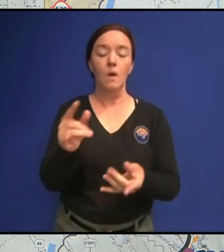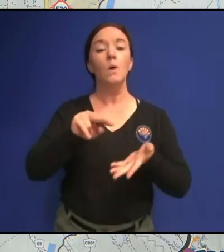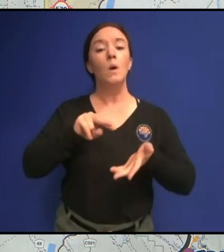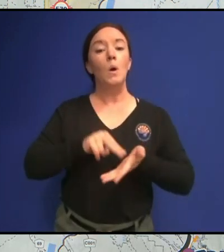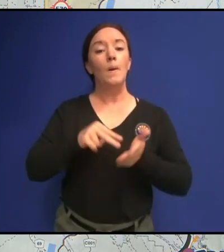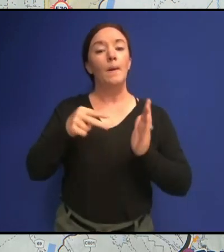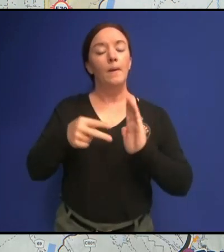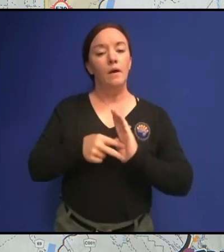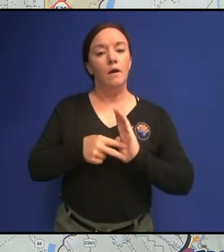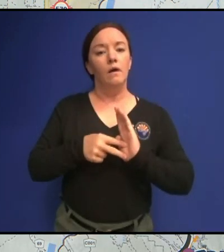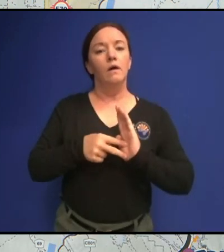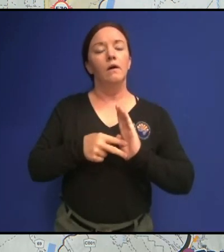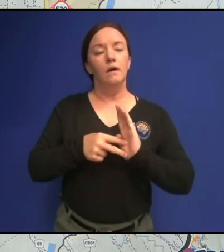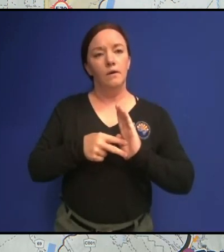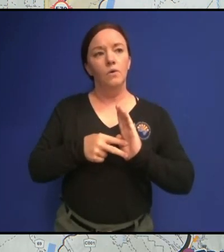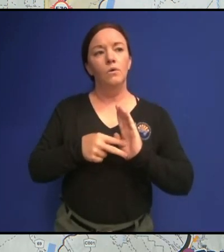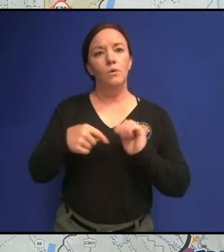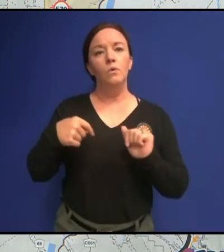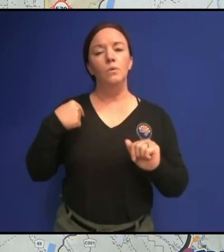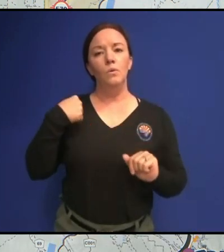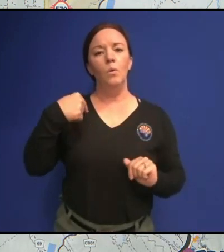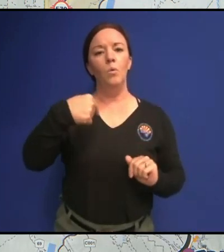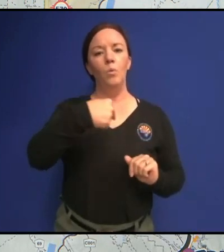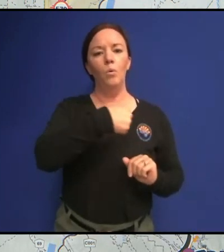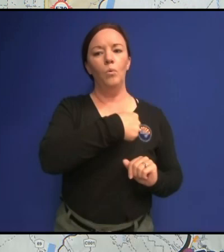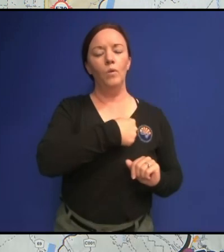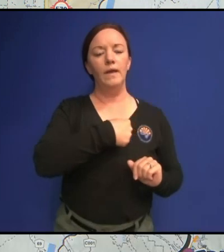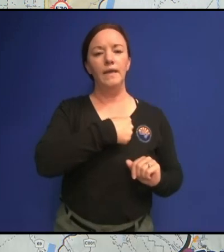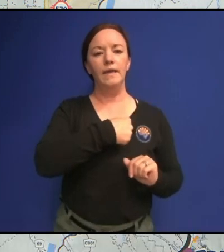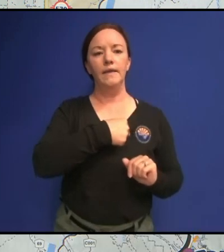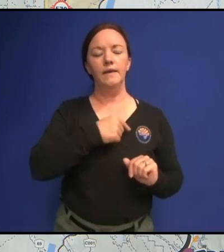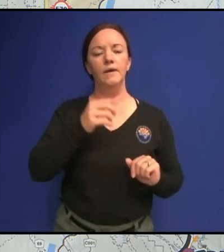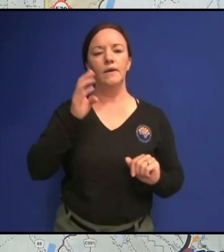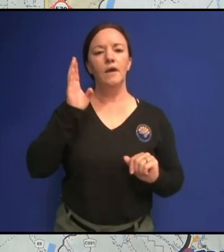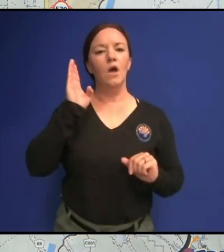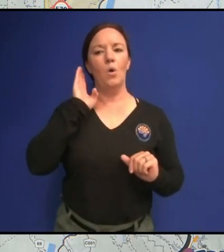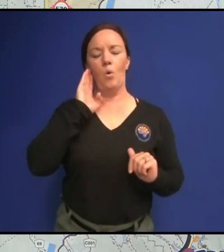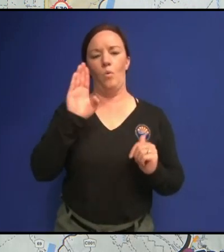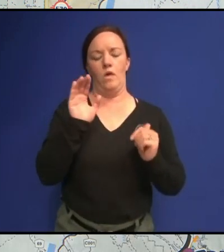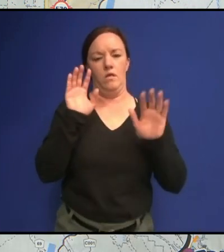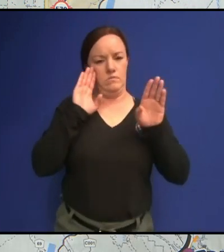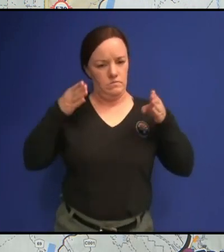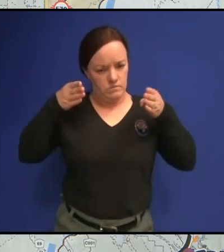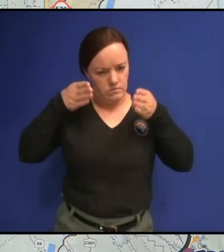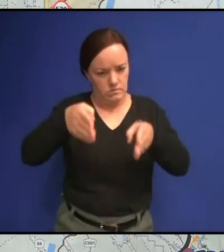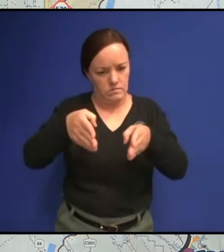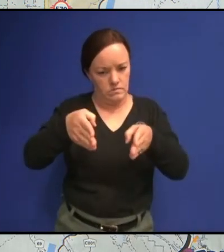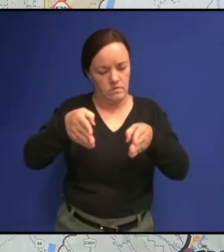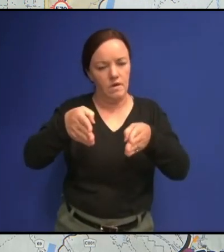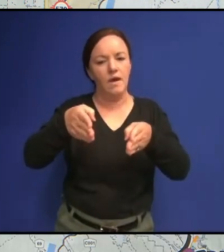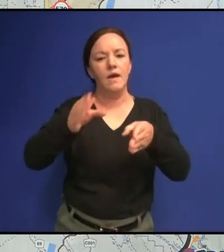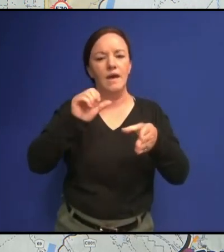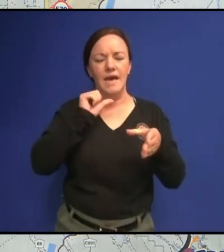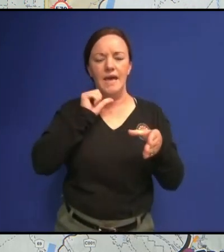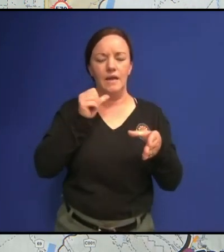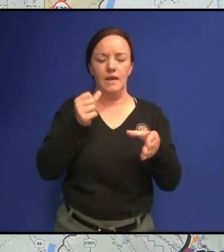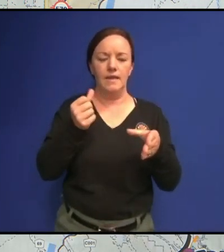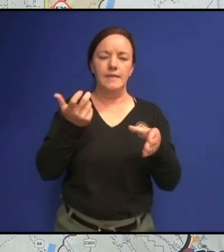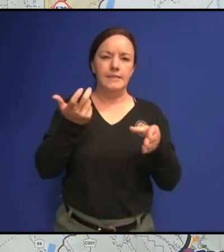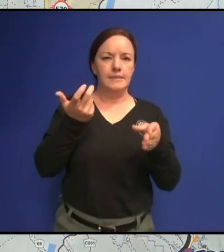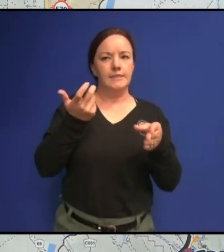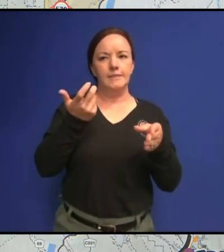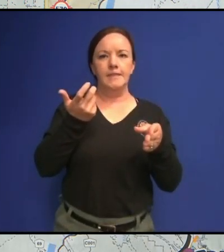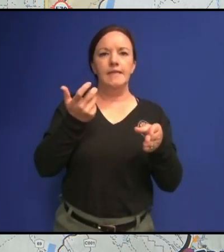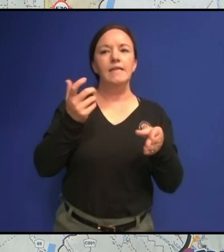resistant to change in direction to go deal with an individual's, their number one